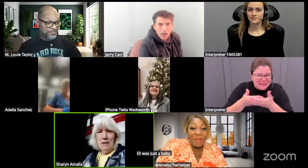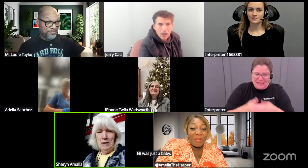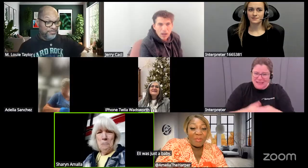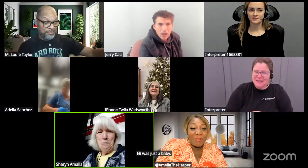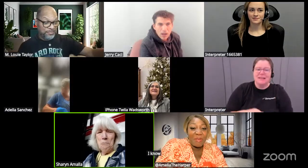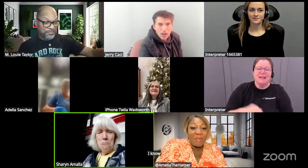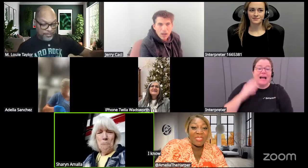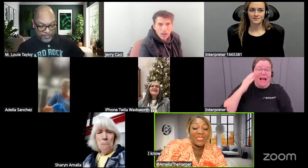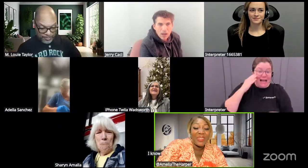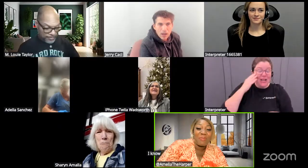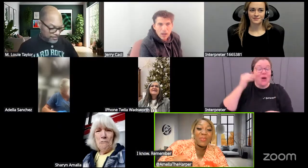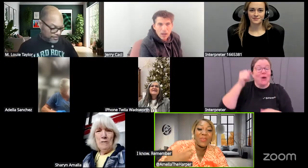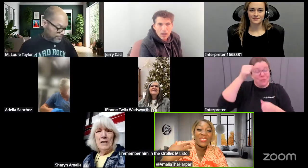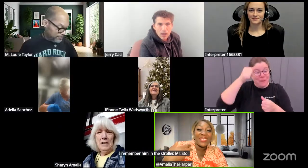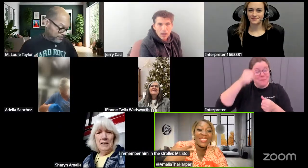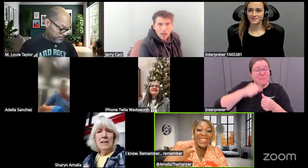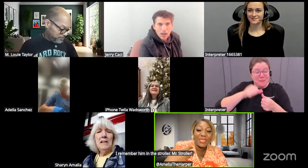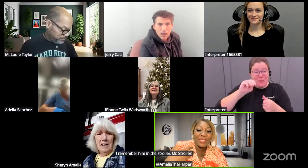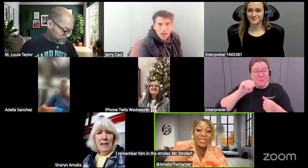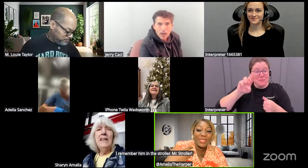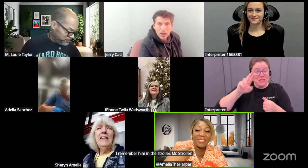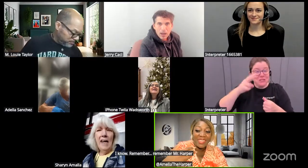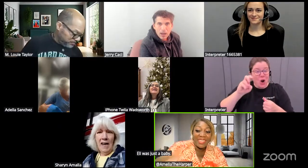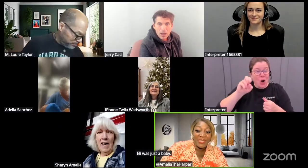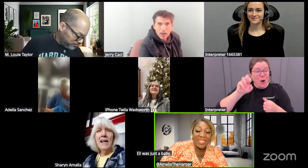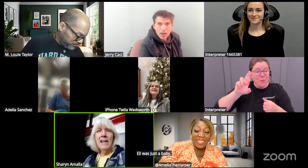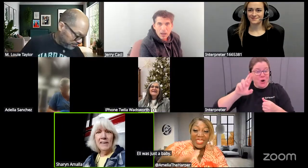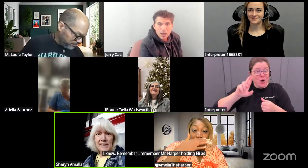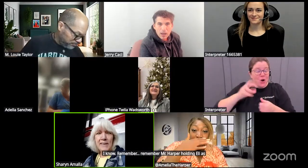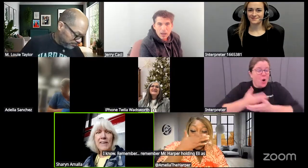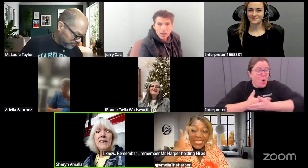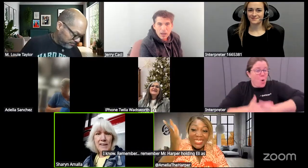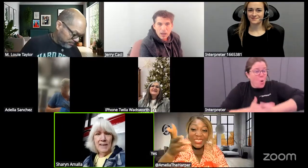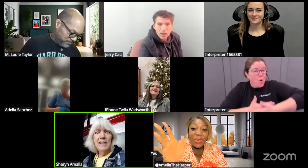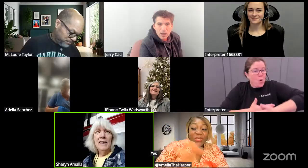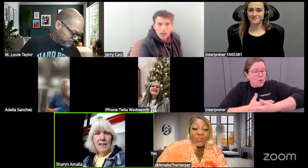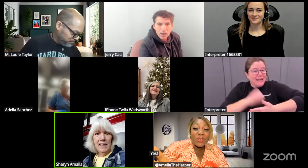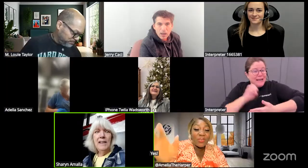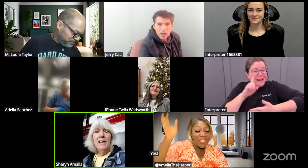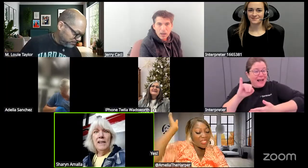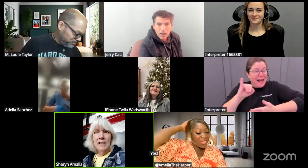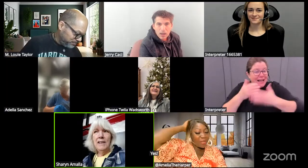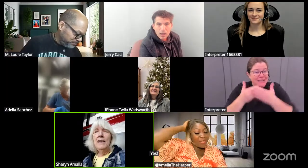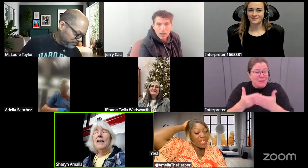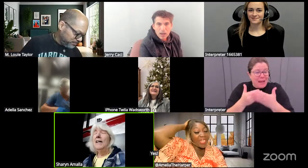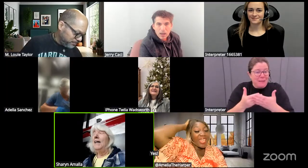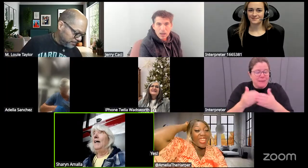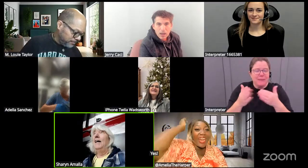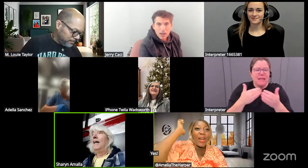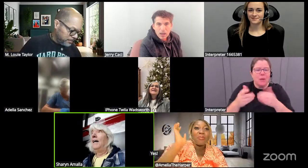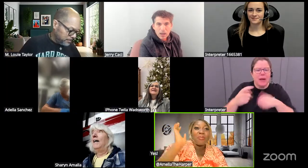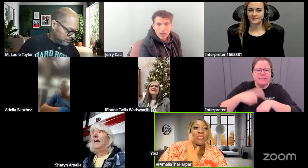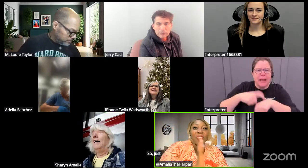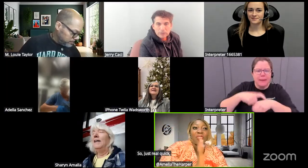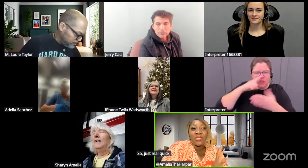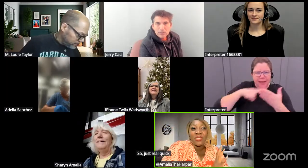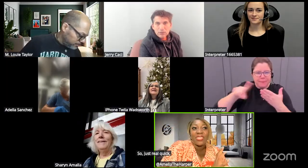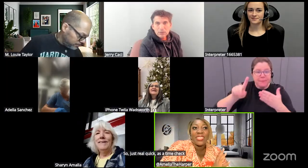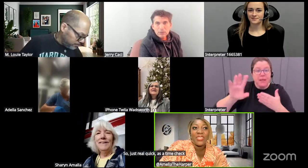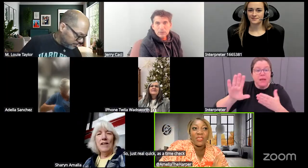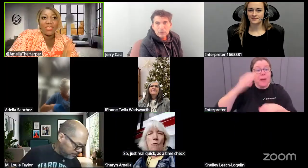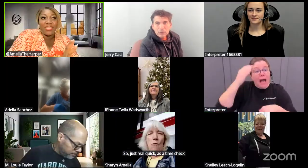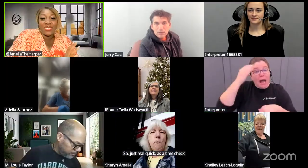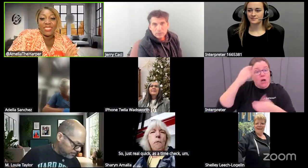in the Remember stroller. Mr. Harper holding Eli as a baby? Anyway, Yes. so just real quick, because time check. So I noticed